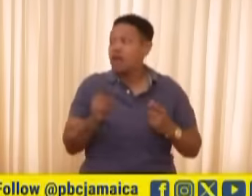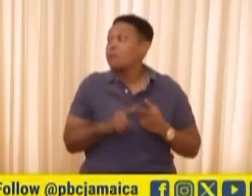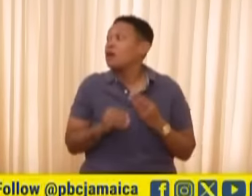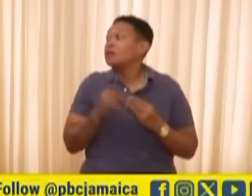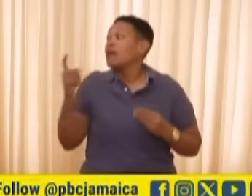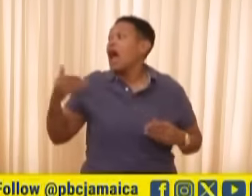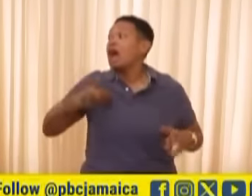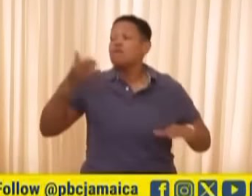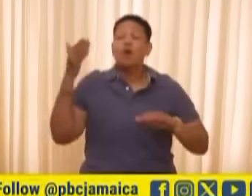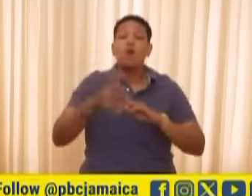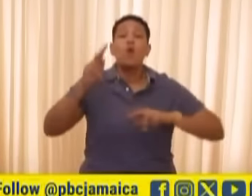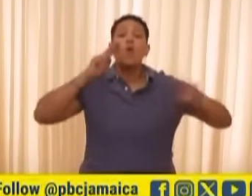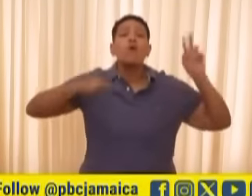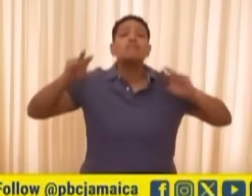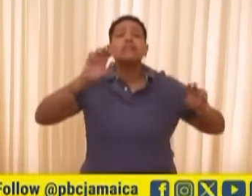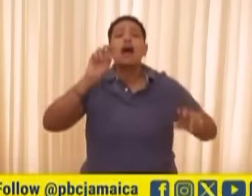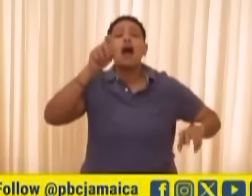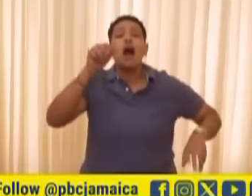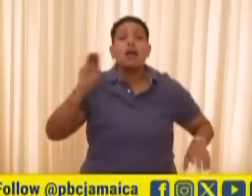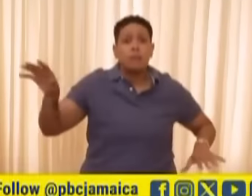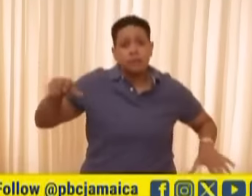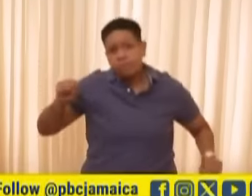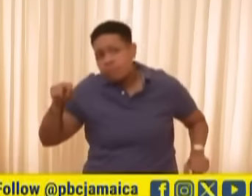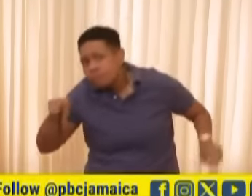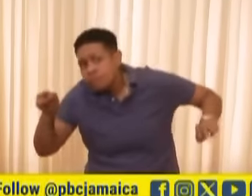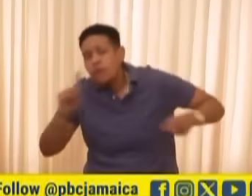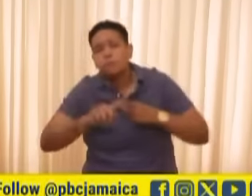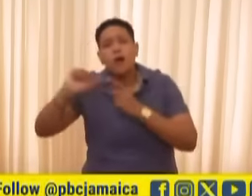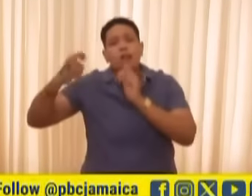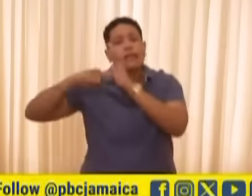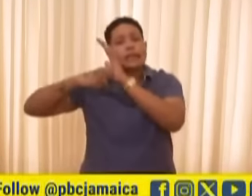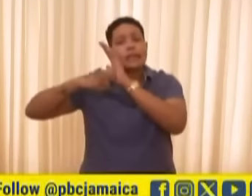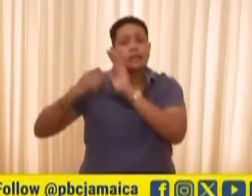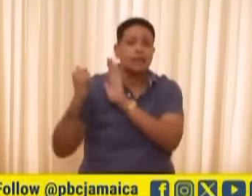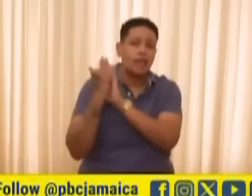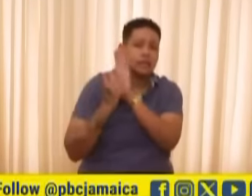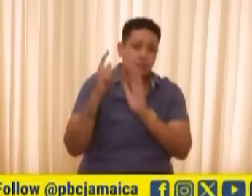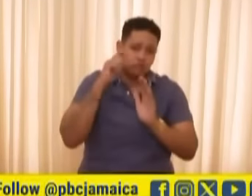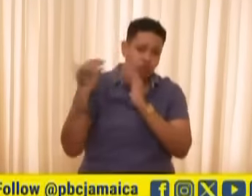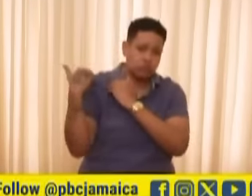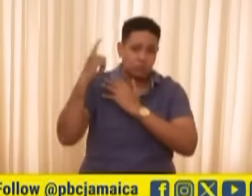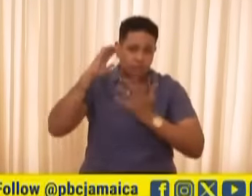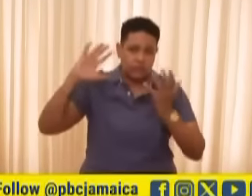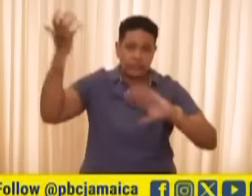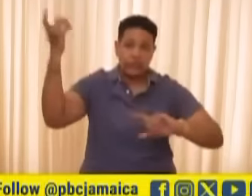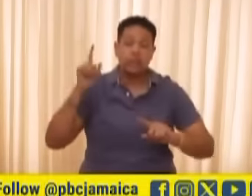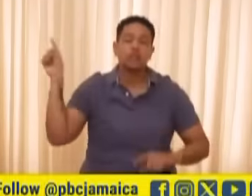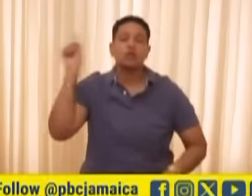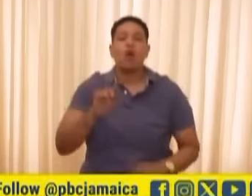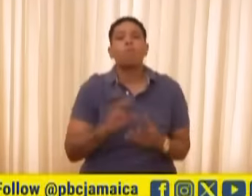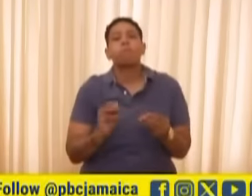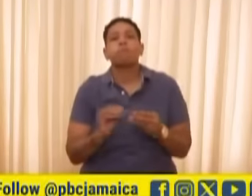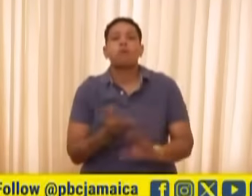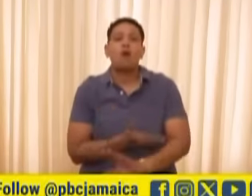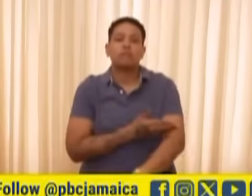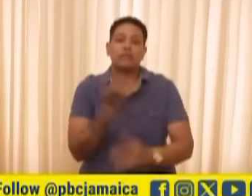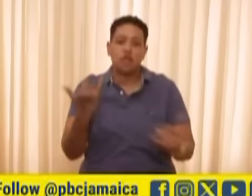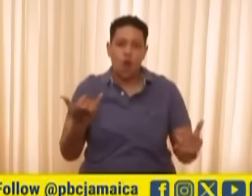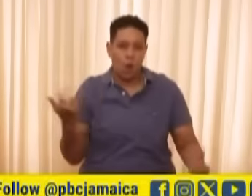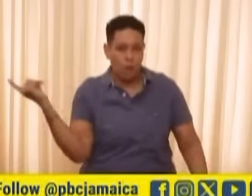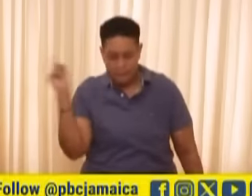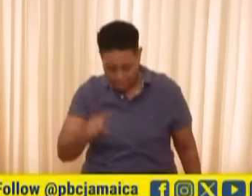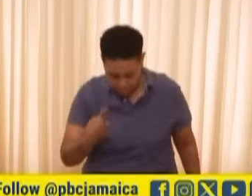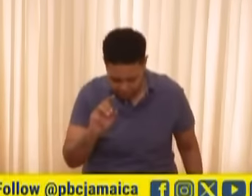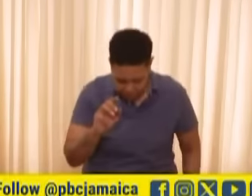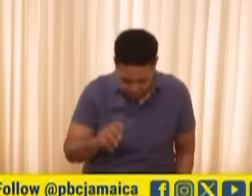he has oversight of ODPEM and other key agencies, and so he will come and give his update to you this morning.